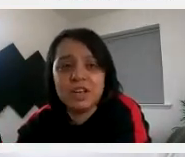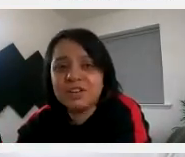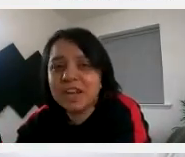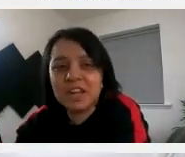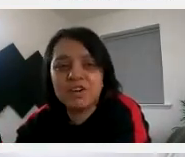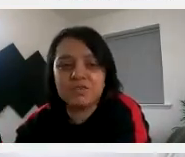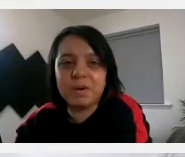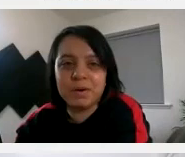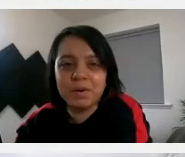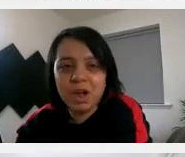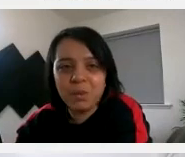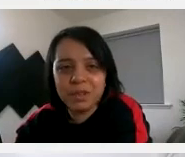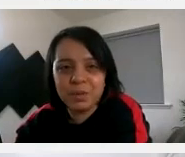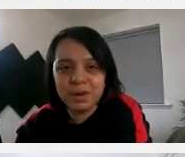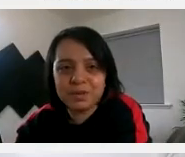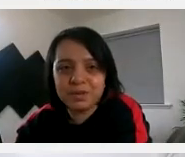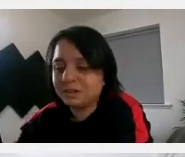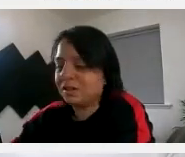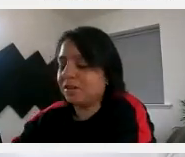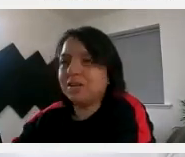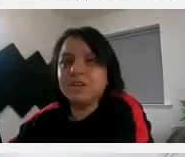Do any of you guys remember what they were?